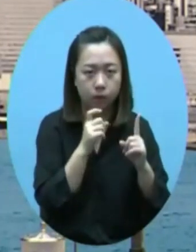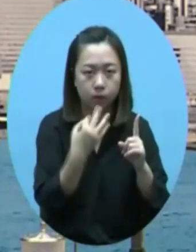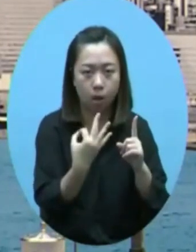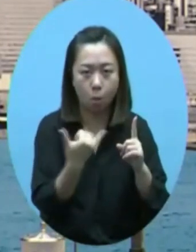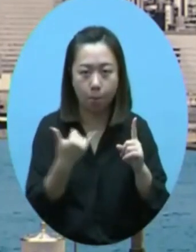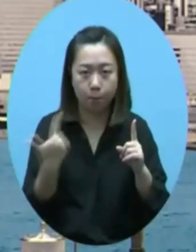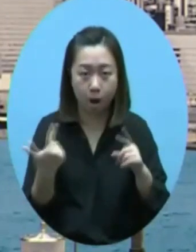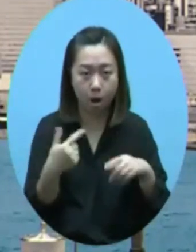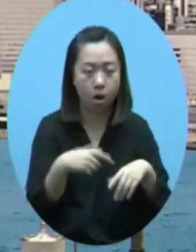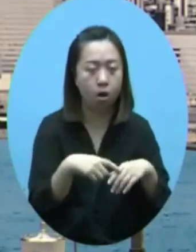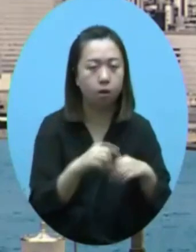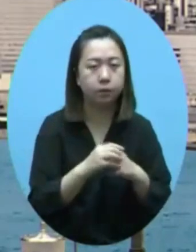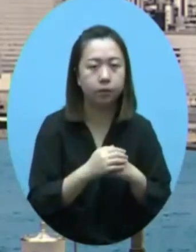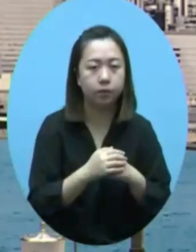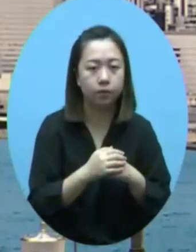One